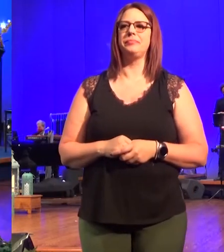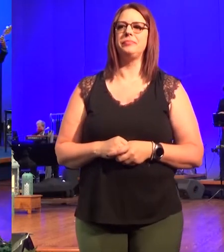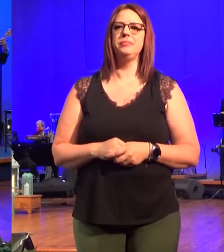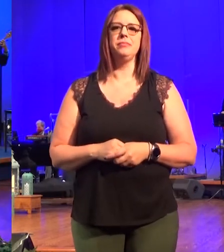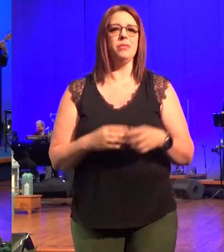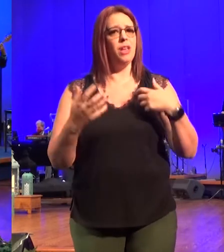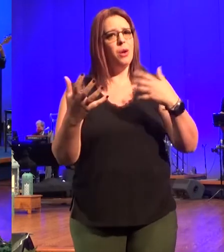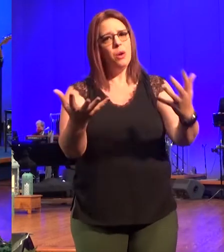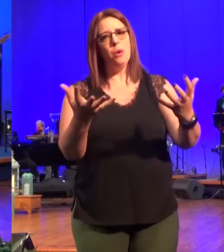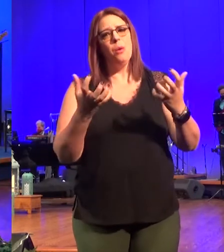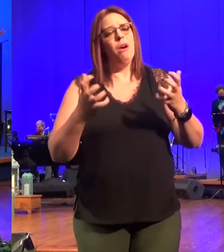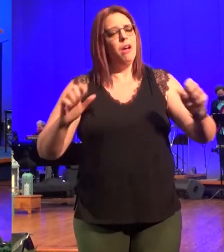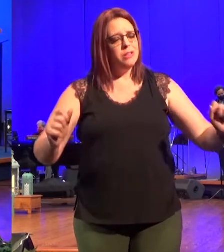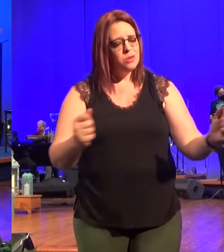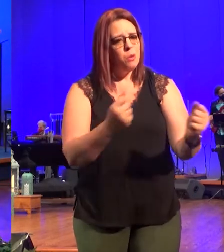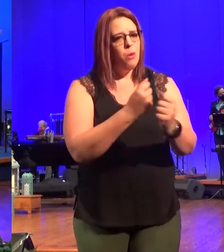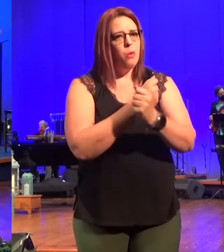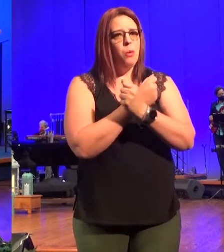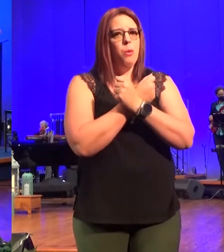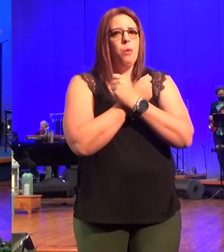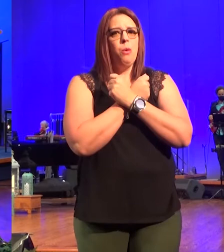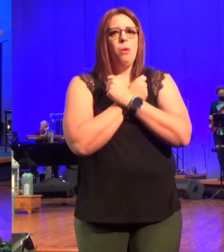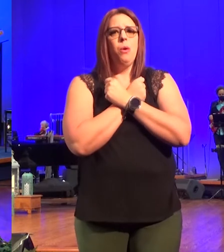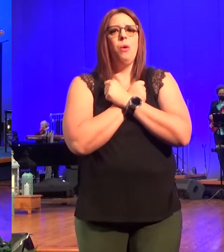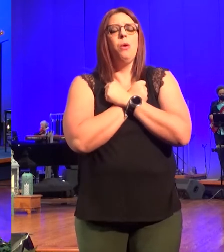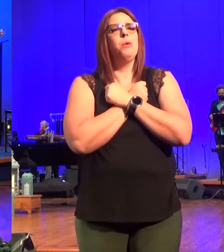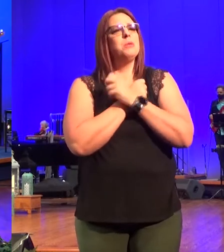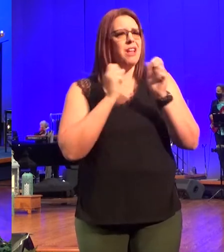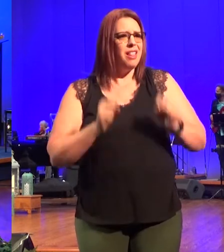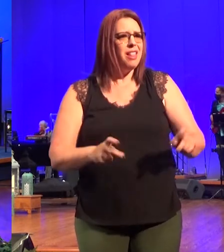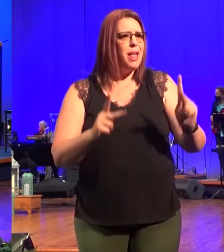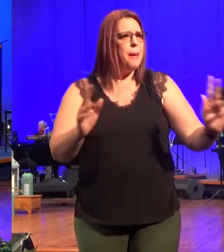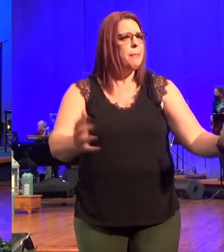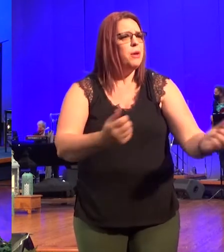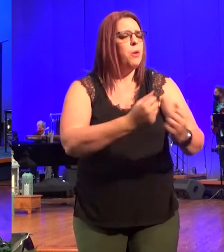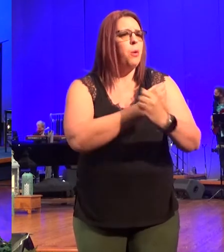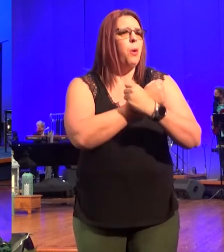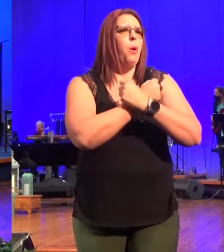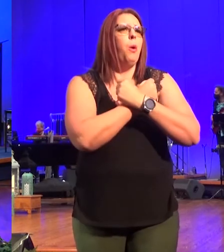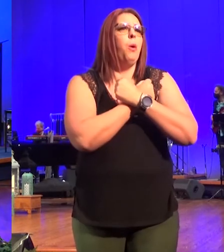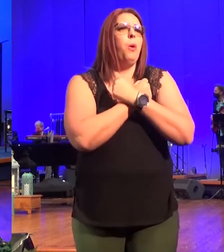I just wanna hold you. Come on, let me